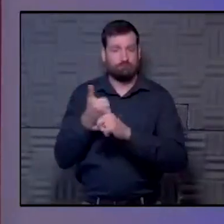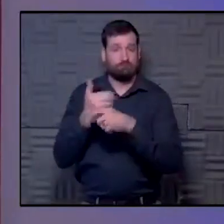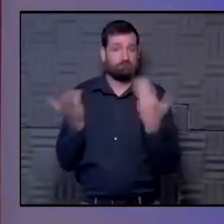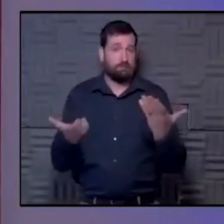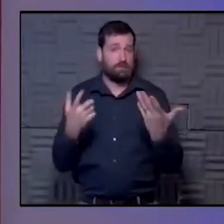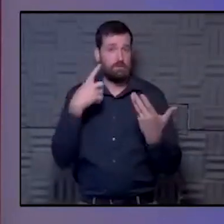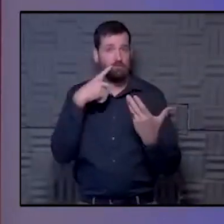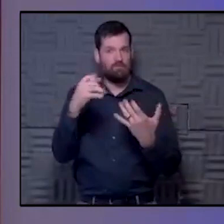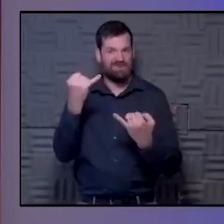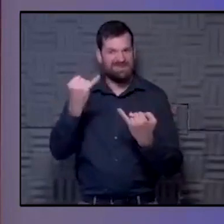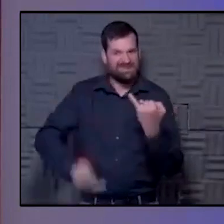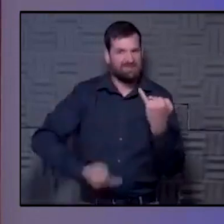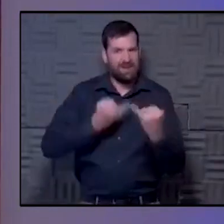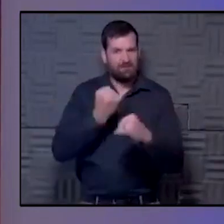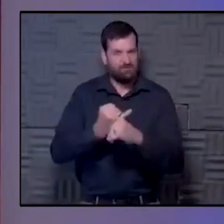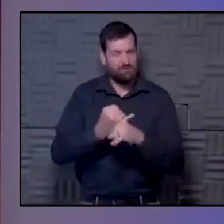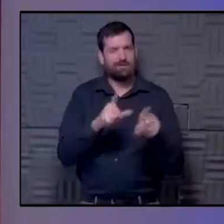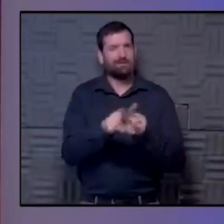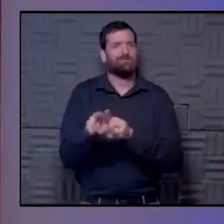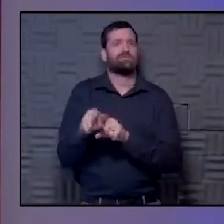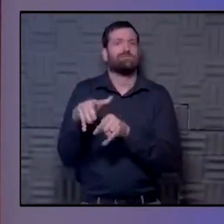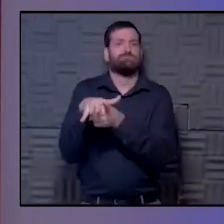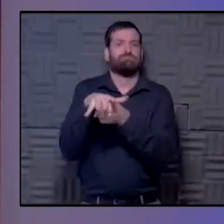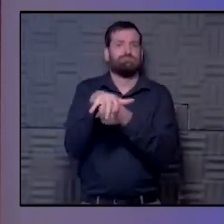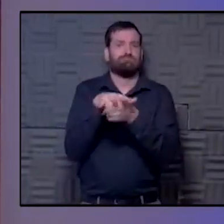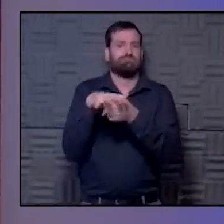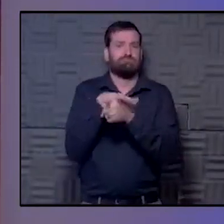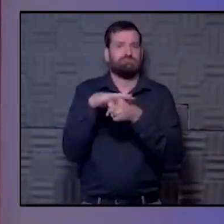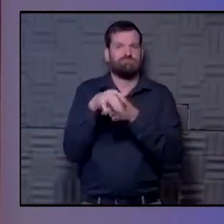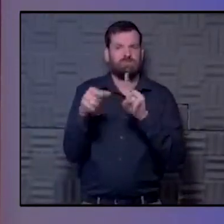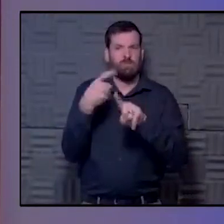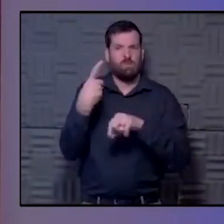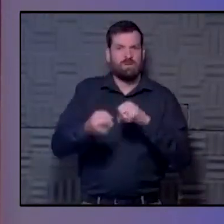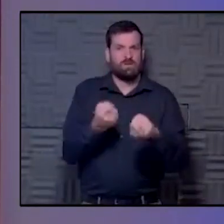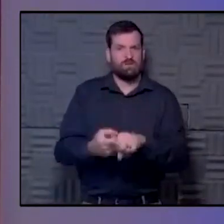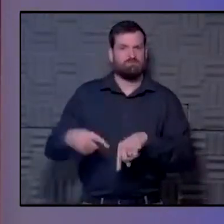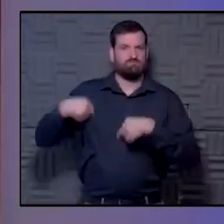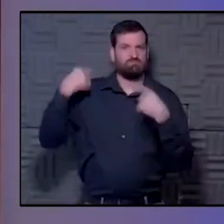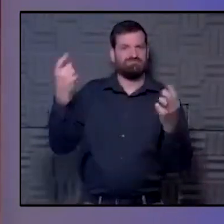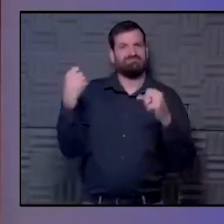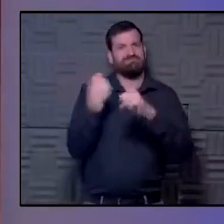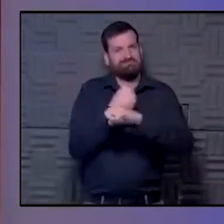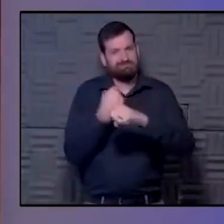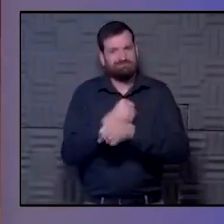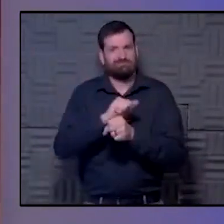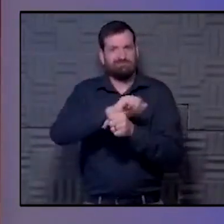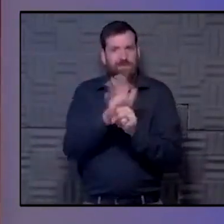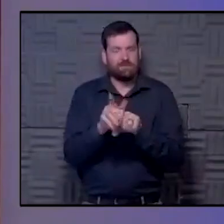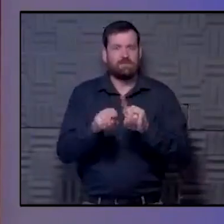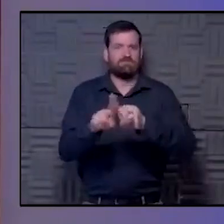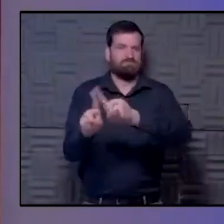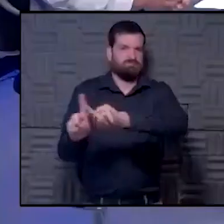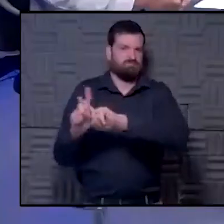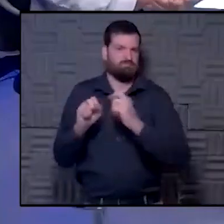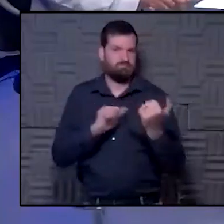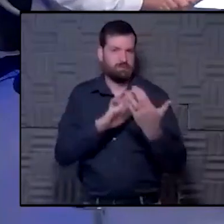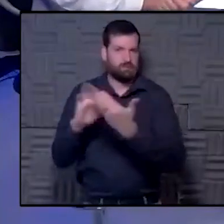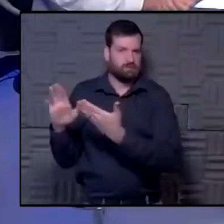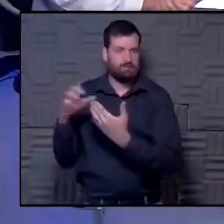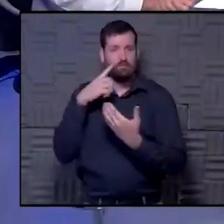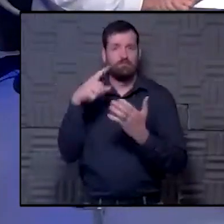his international as well as his regional perspective from a year of fighting the pandemic on multiple different front lines for